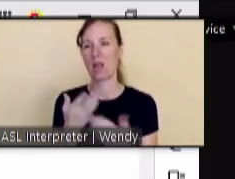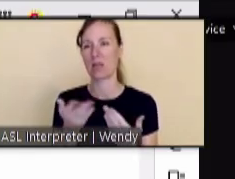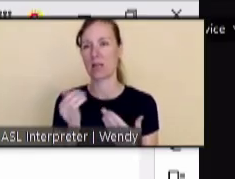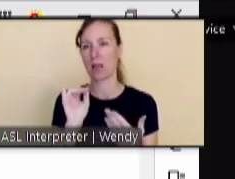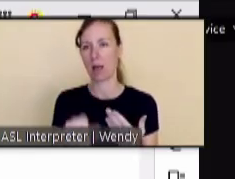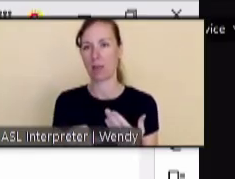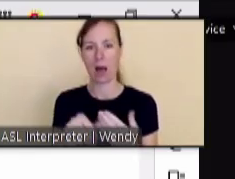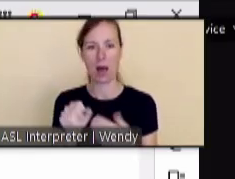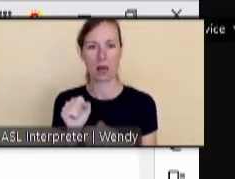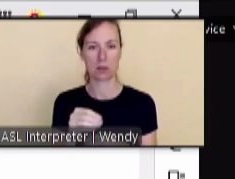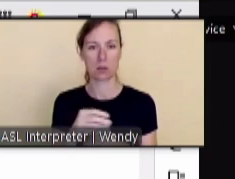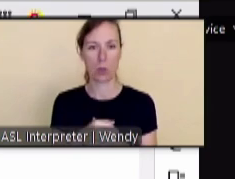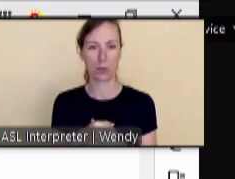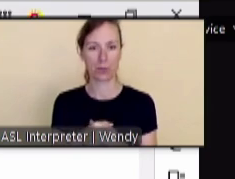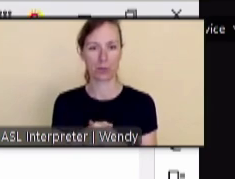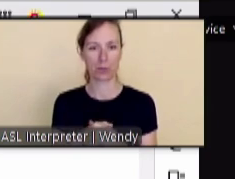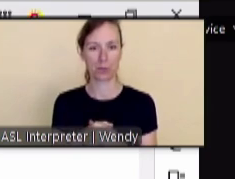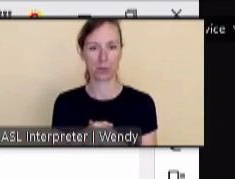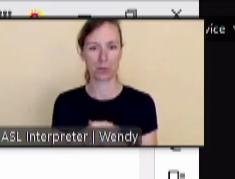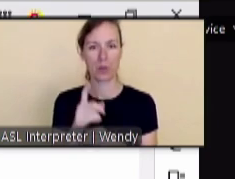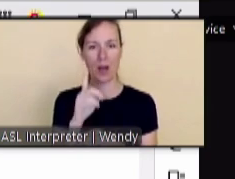supplement our labor force with that.